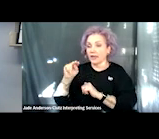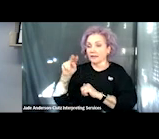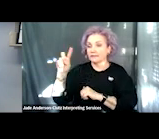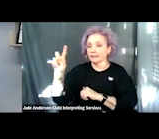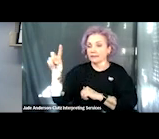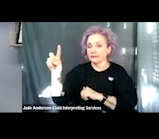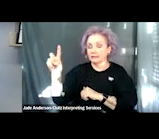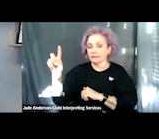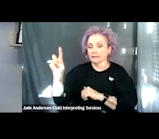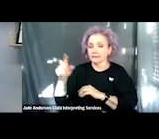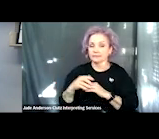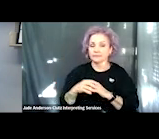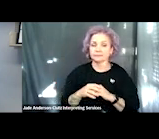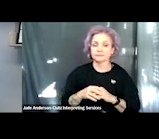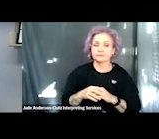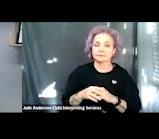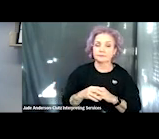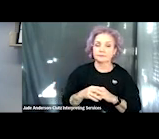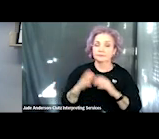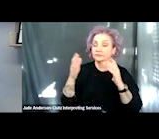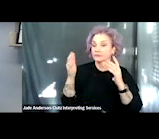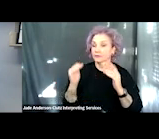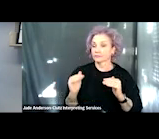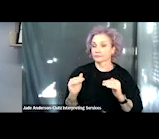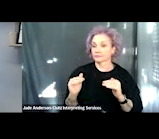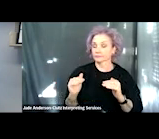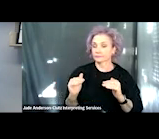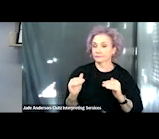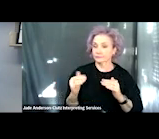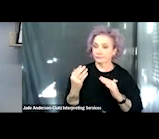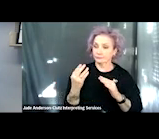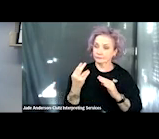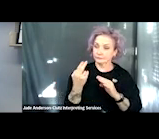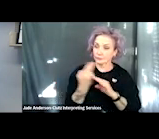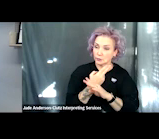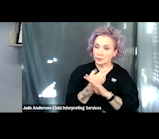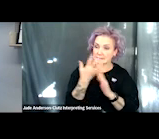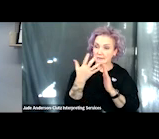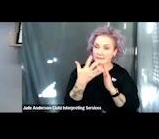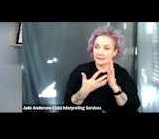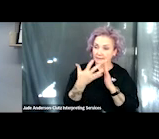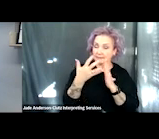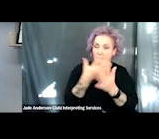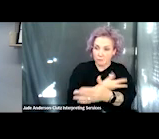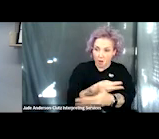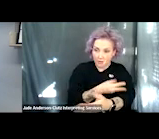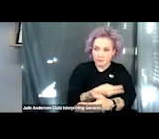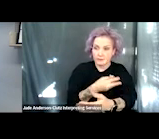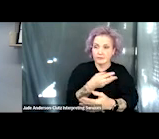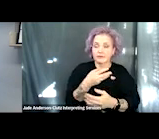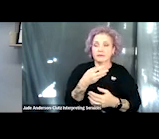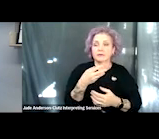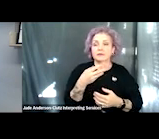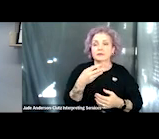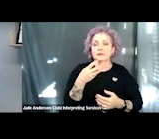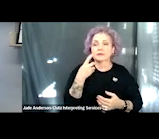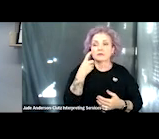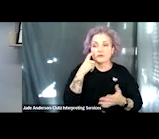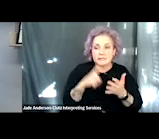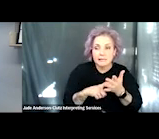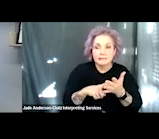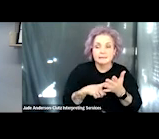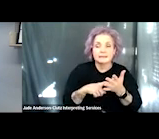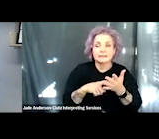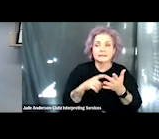thing with serological evidence. So then we can see here some of the torch infections. Remember the same one, cytomegalovirus,